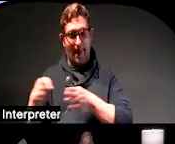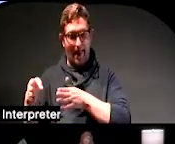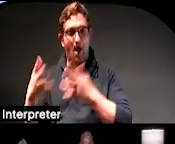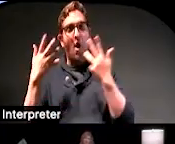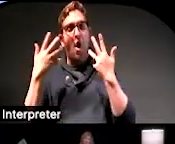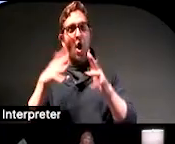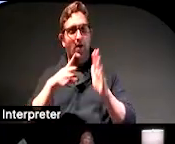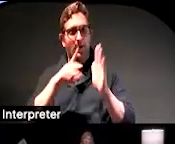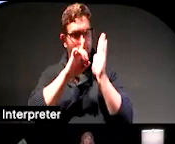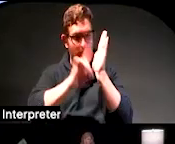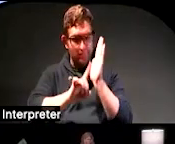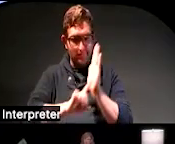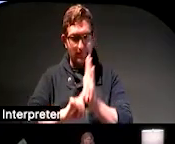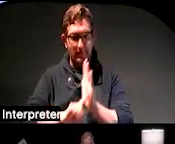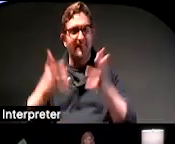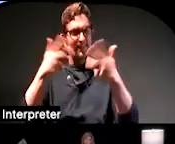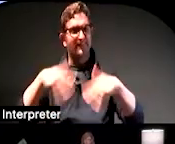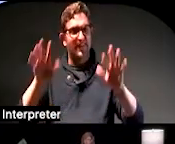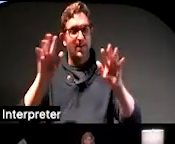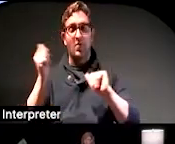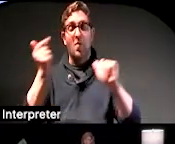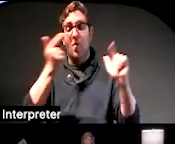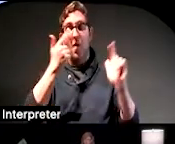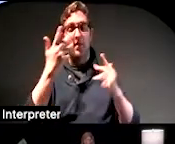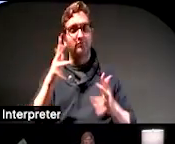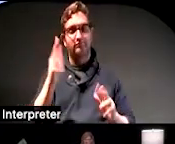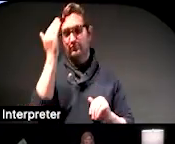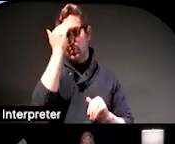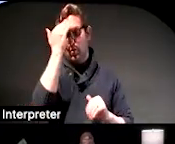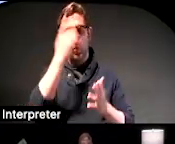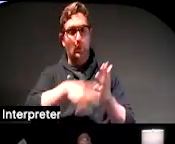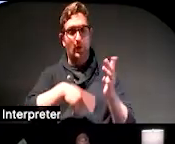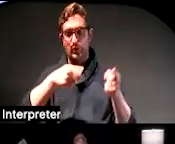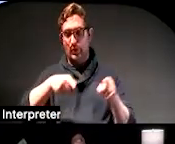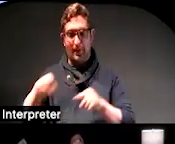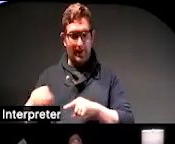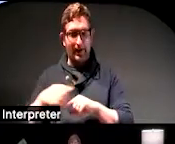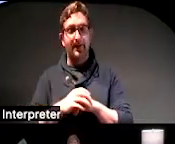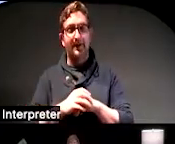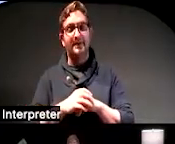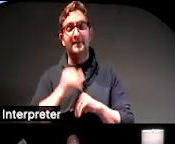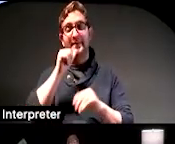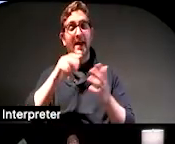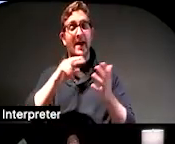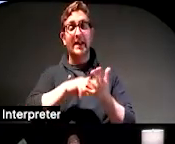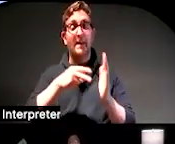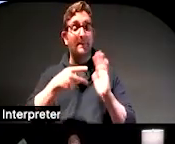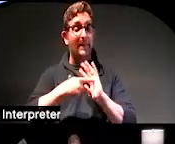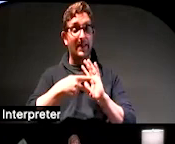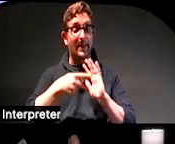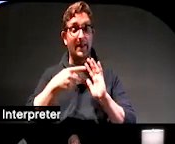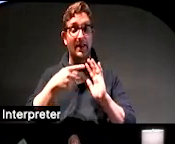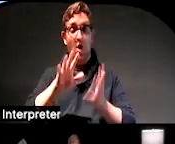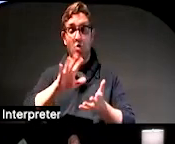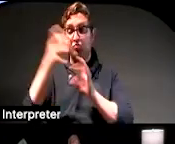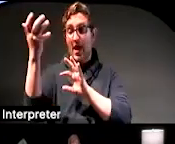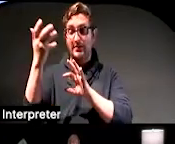revisited, and everybody knows what's going to happen. Doesn't mean a crisis isn't going to still happen, but